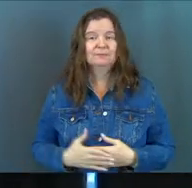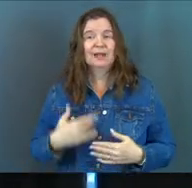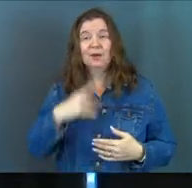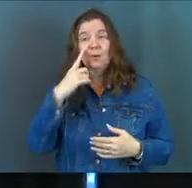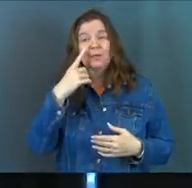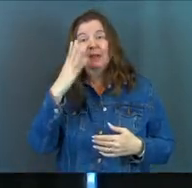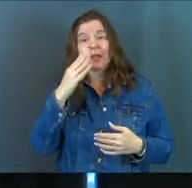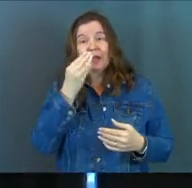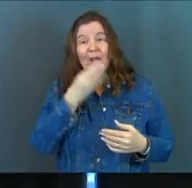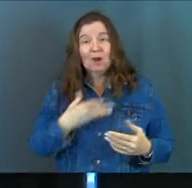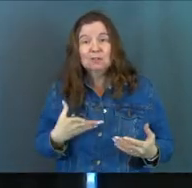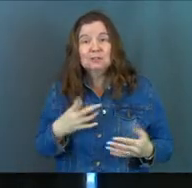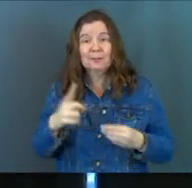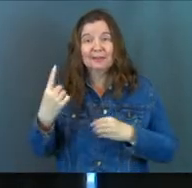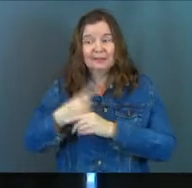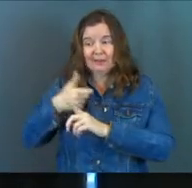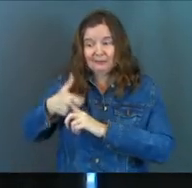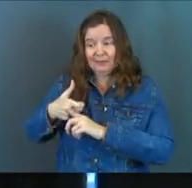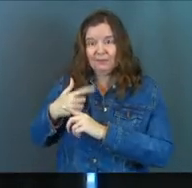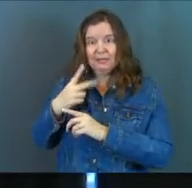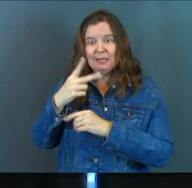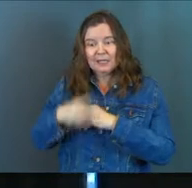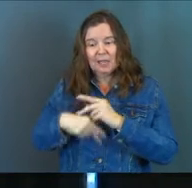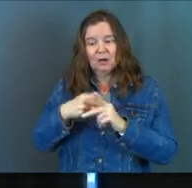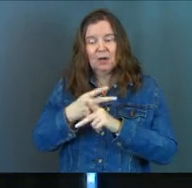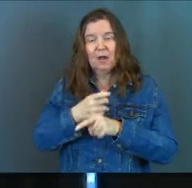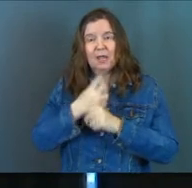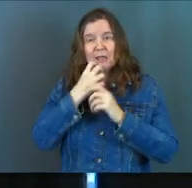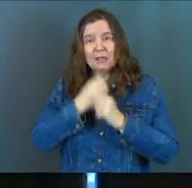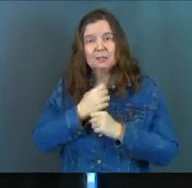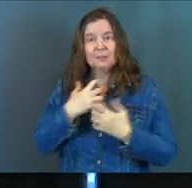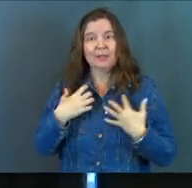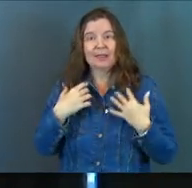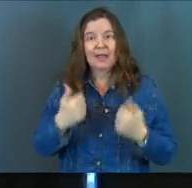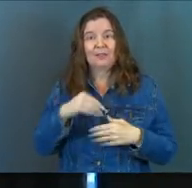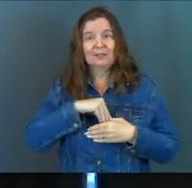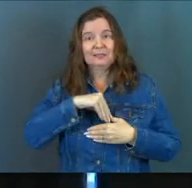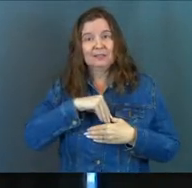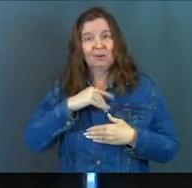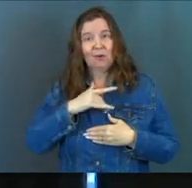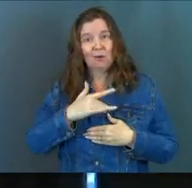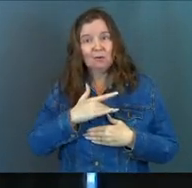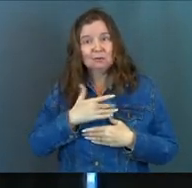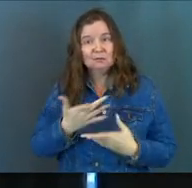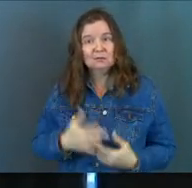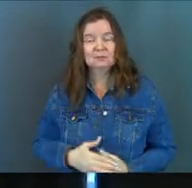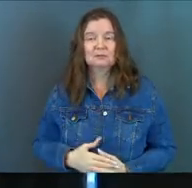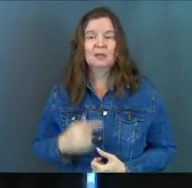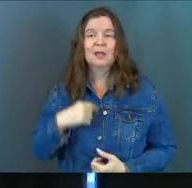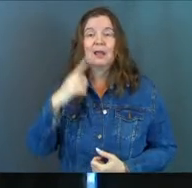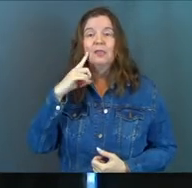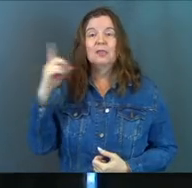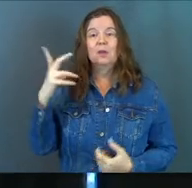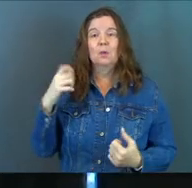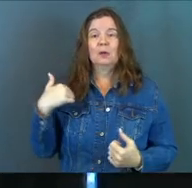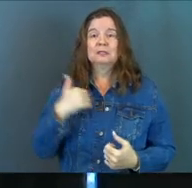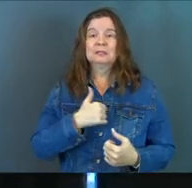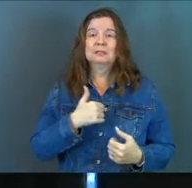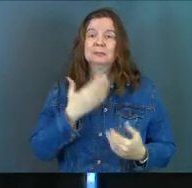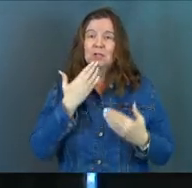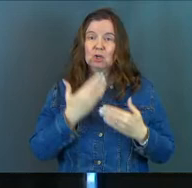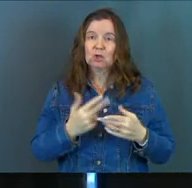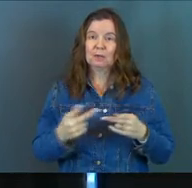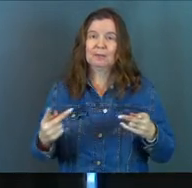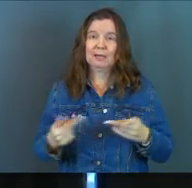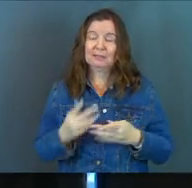I don't think God cares. I think God cares about the health that's in our hearts. And I think he wants us to be in a